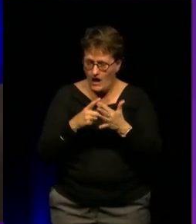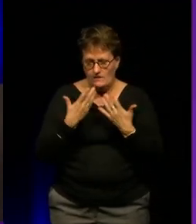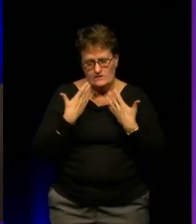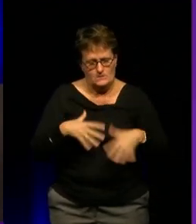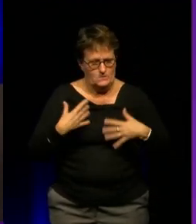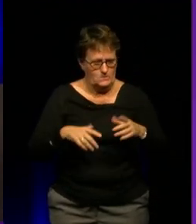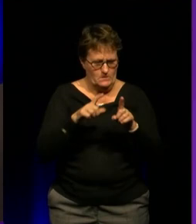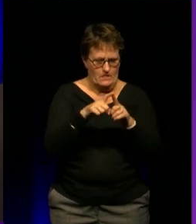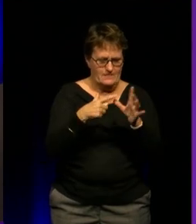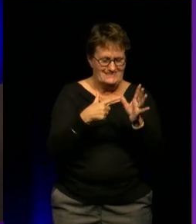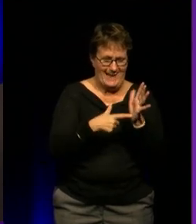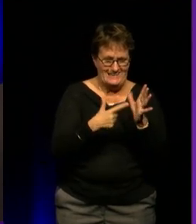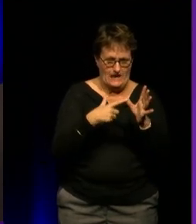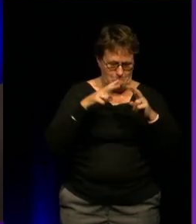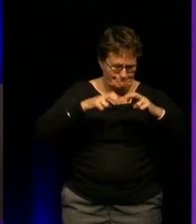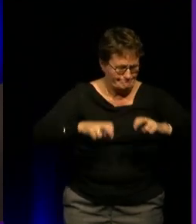what people do with that data.